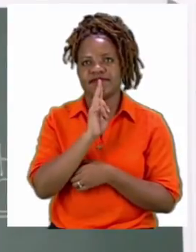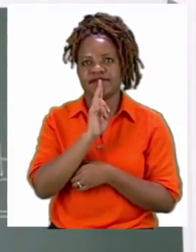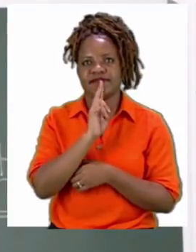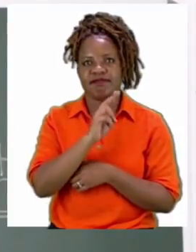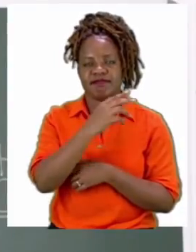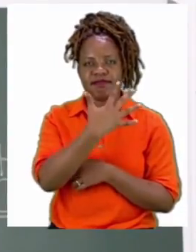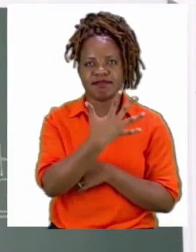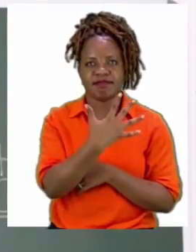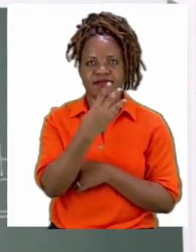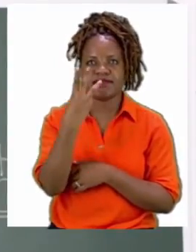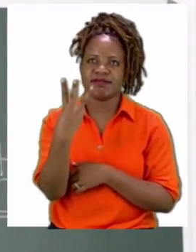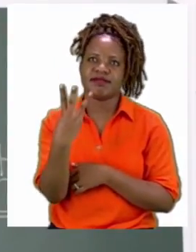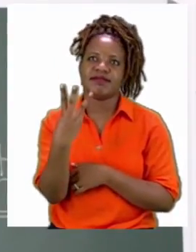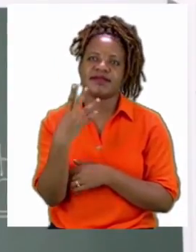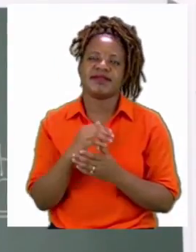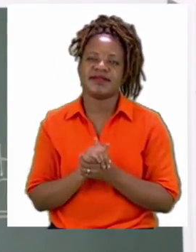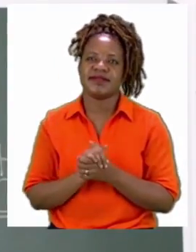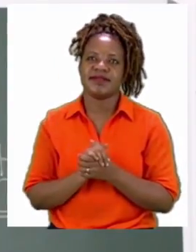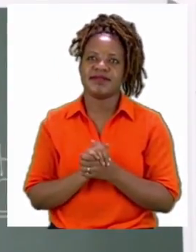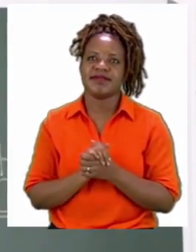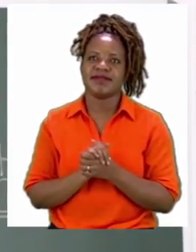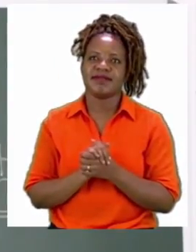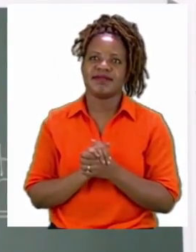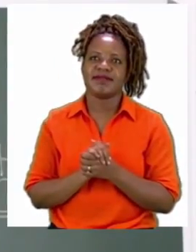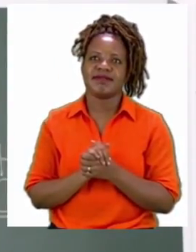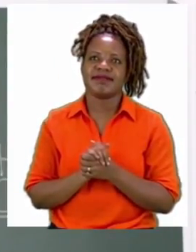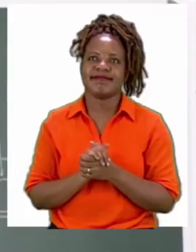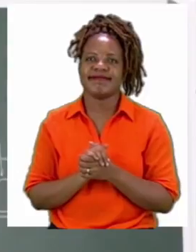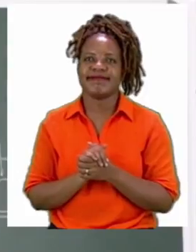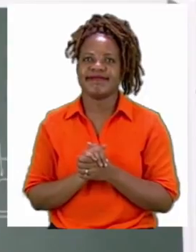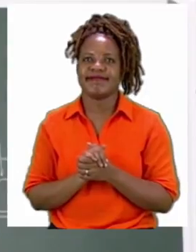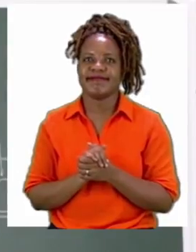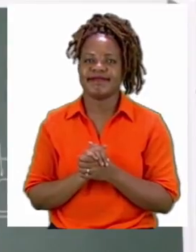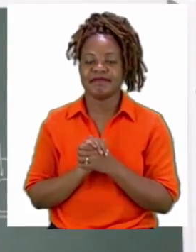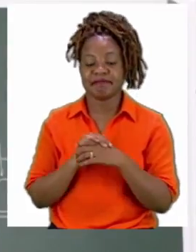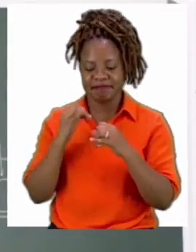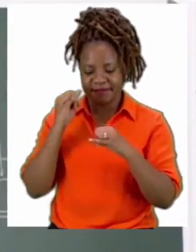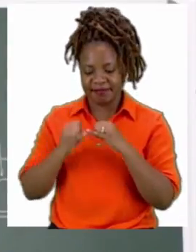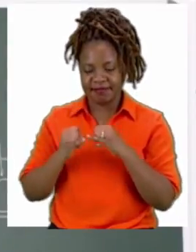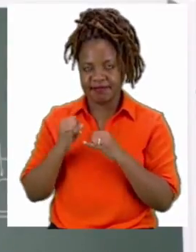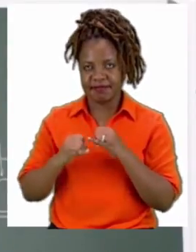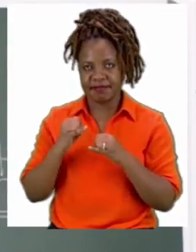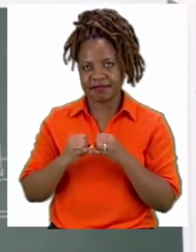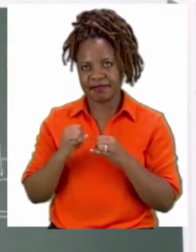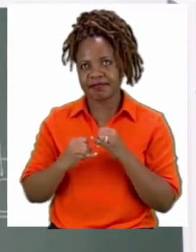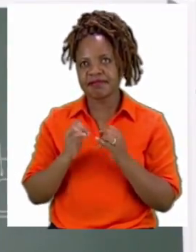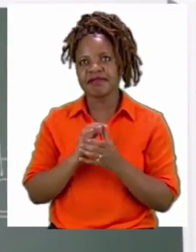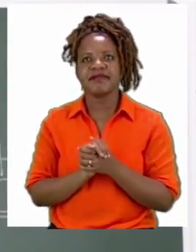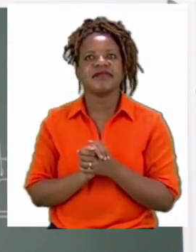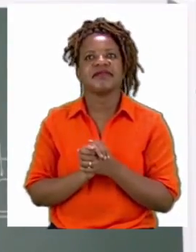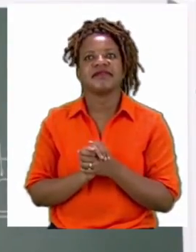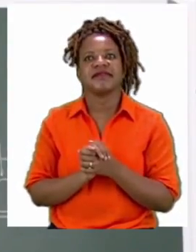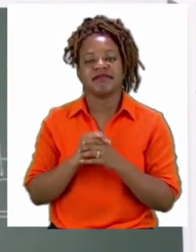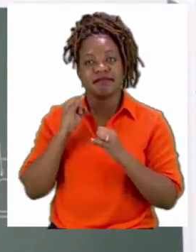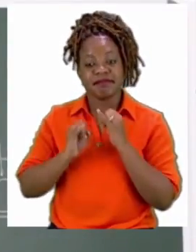equals 53. Now let's take a look at the last one. The last one in your